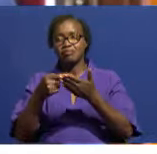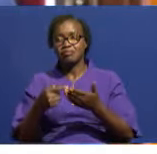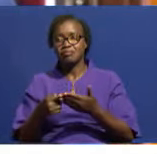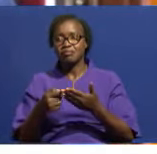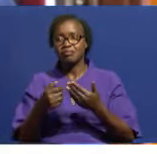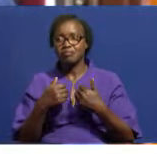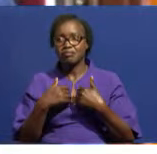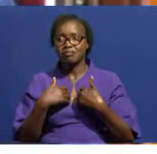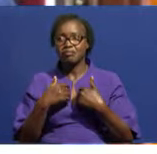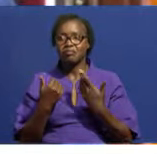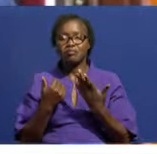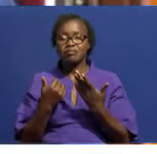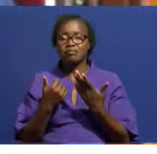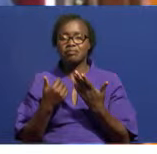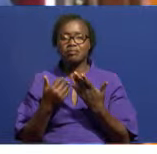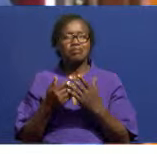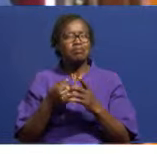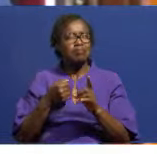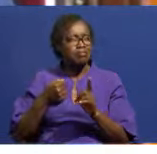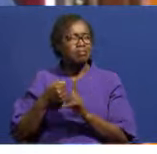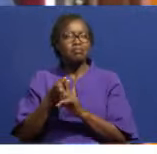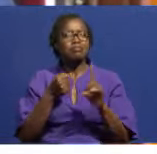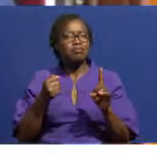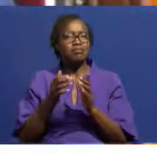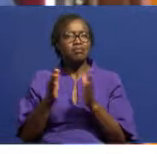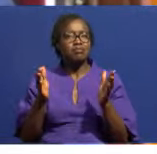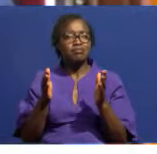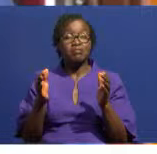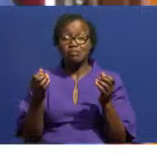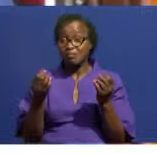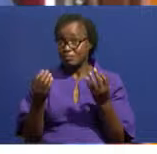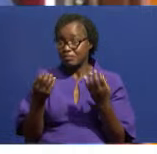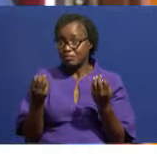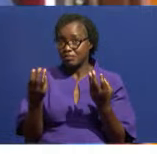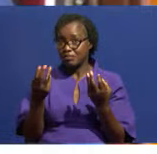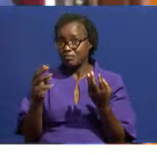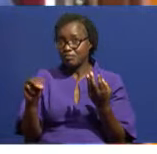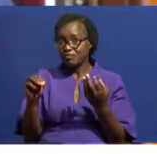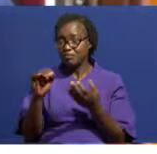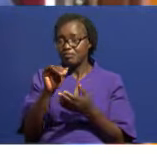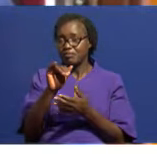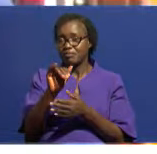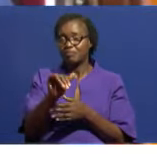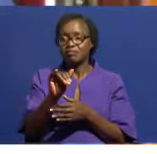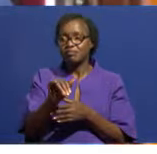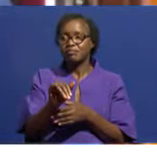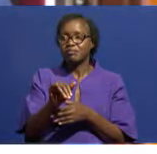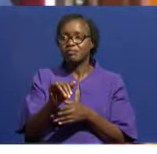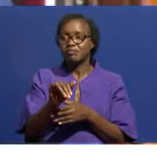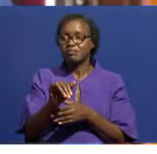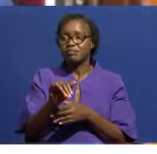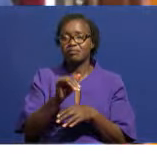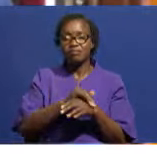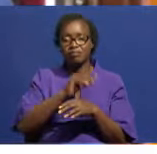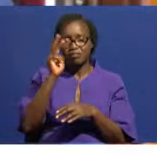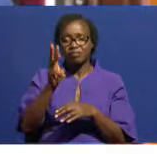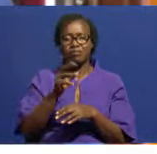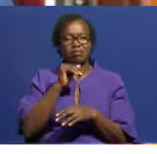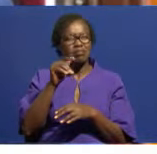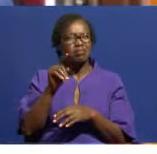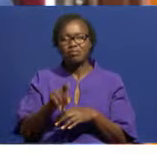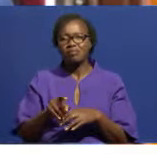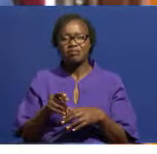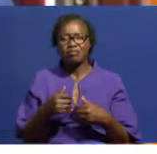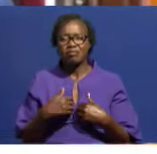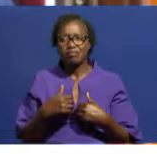having monetary implications, but of course there are plenty of them that are just goodwill. We don't need to